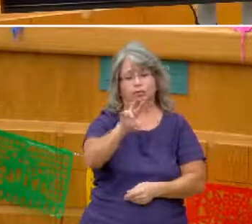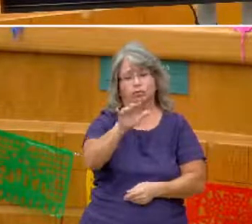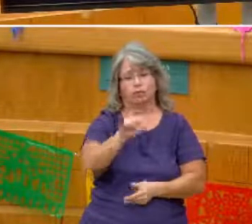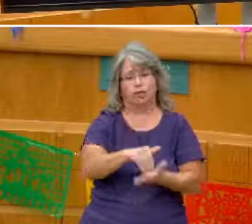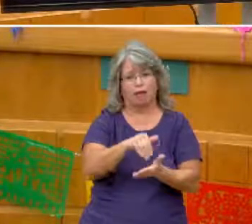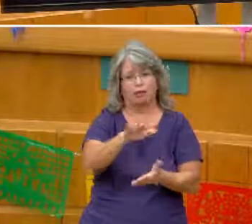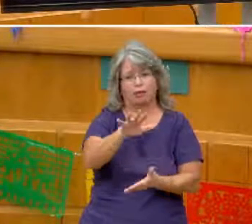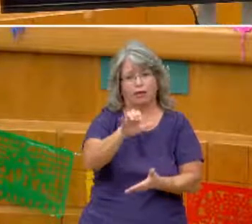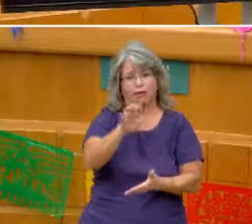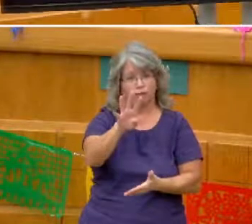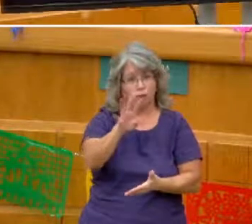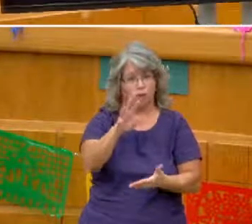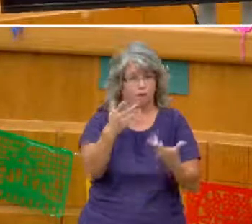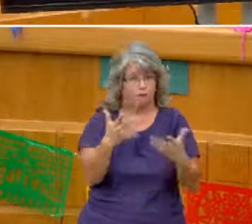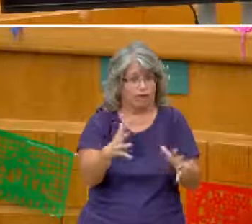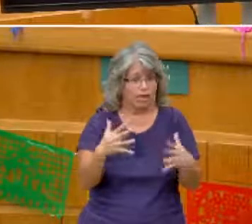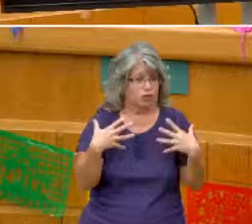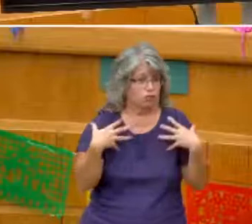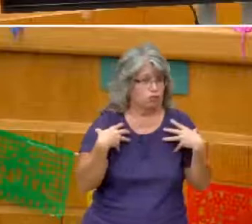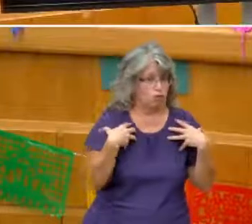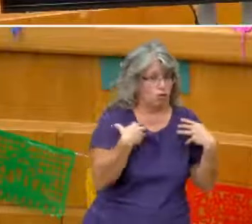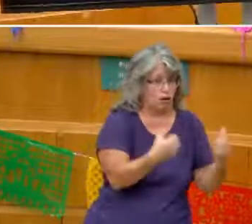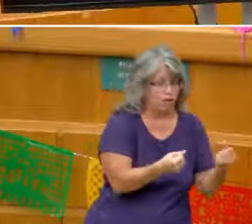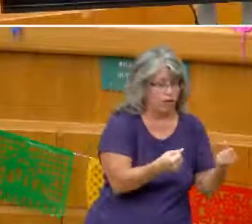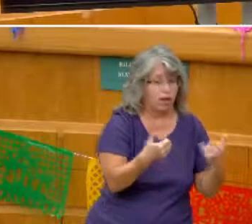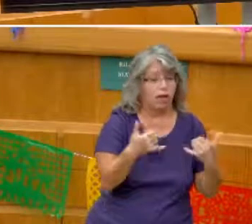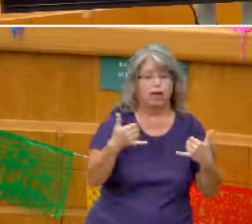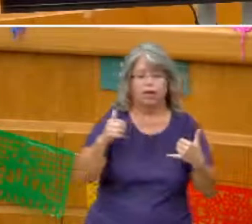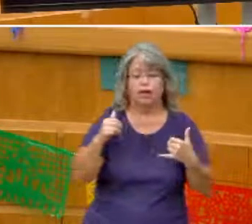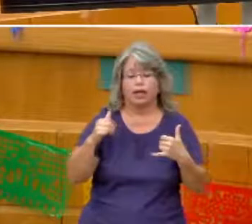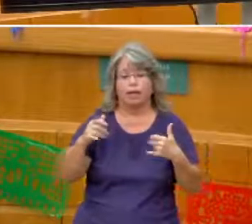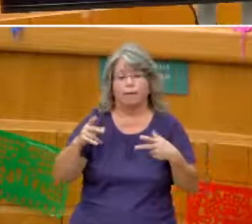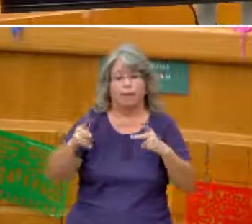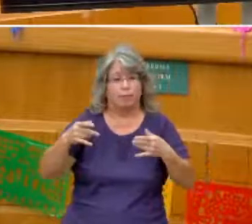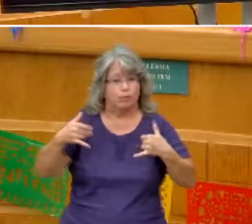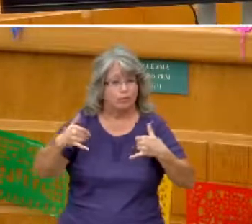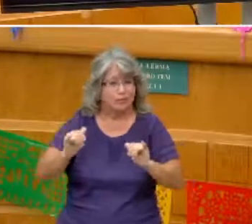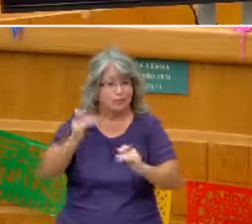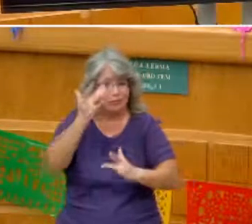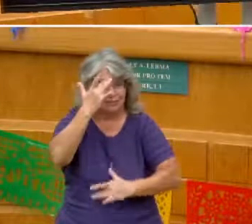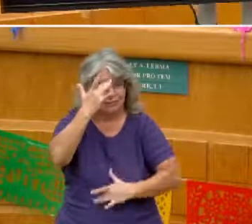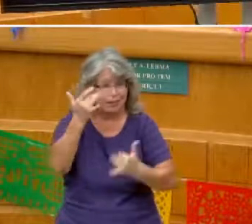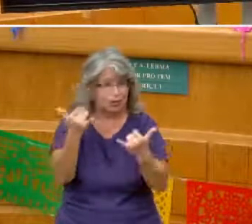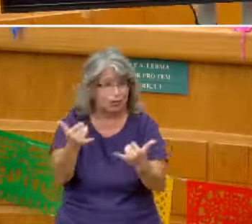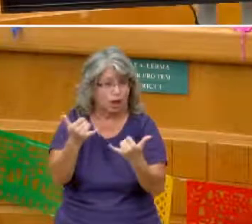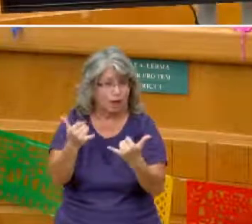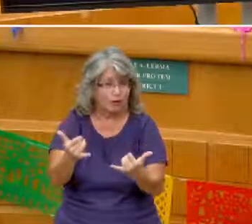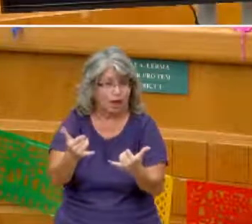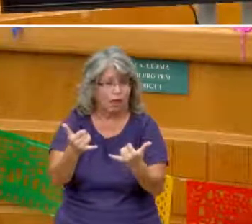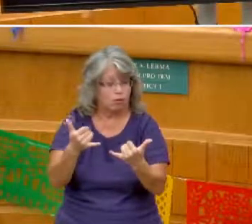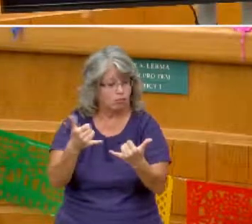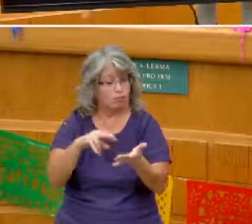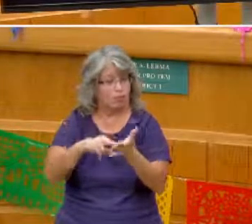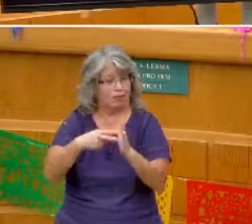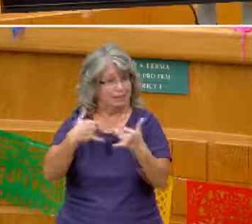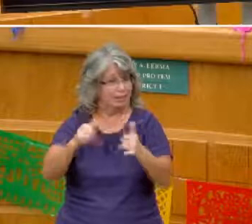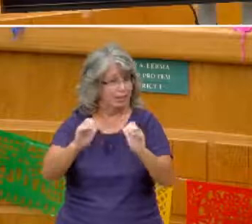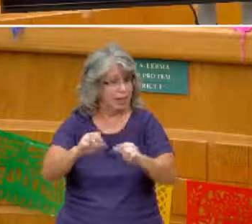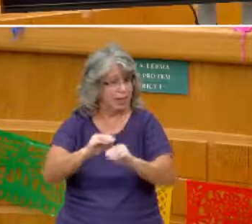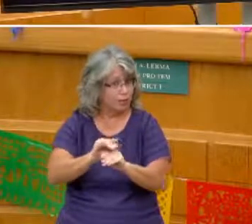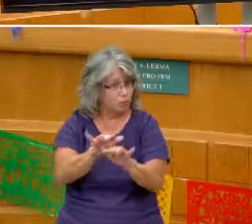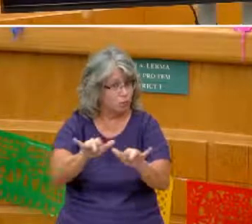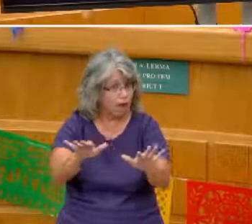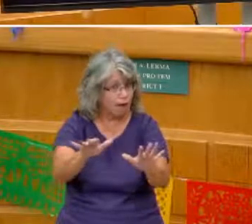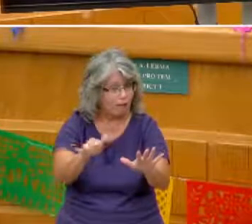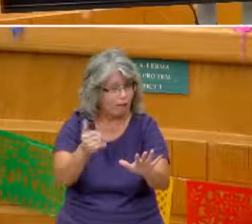62,504 people have recovered. Active cases, these are people that still have COVID-19 currently and could still spread COVID-19 to others if they